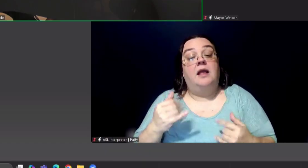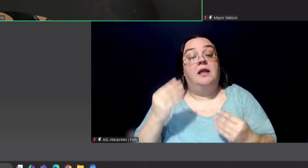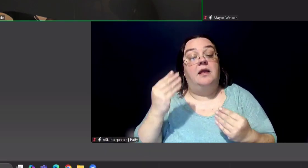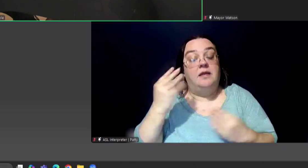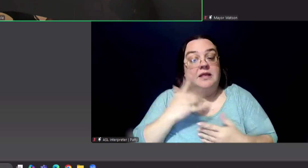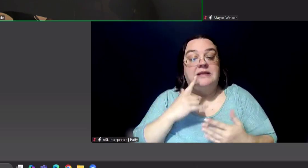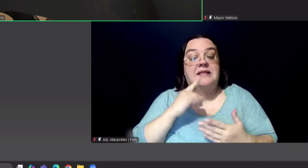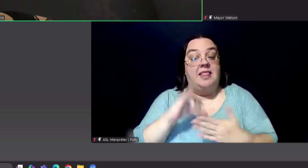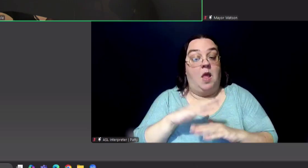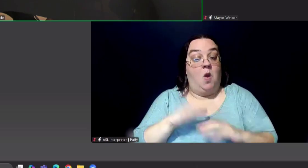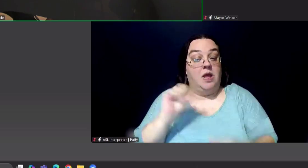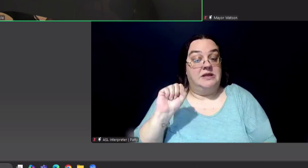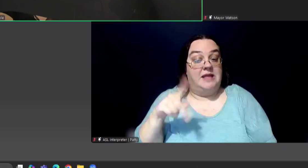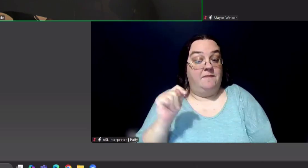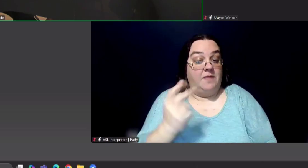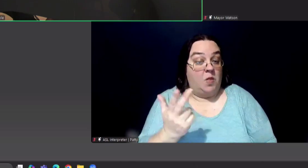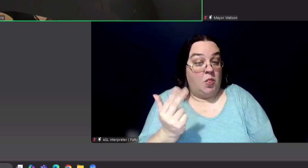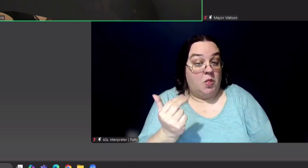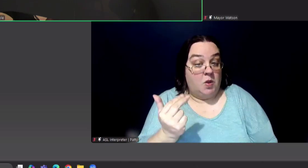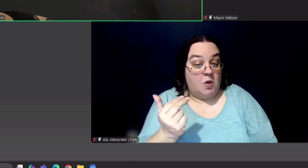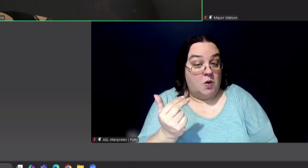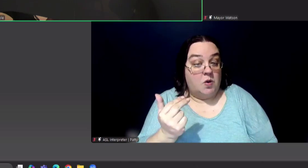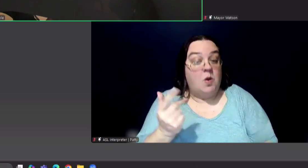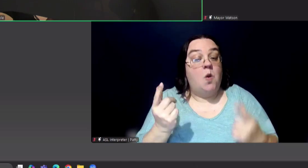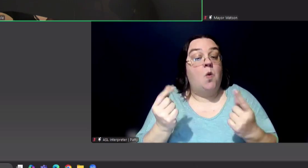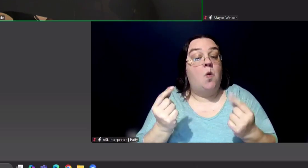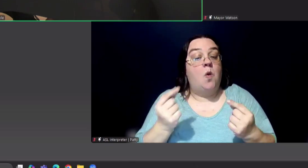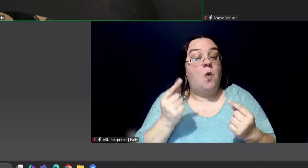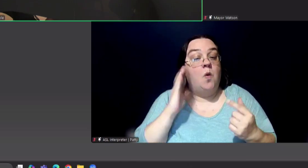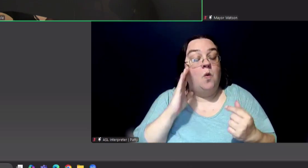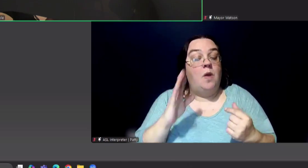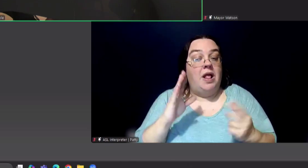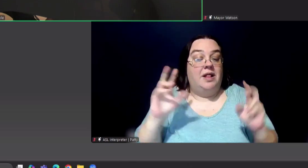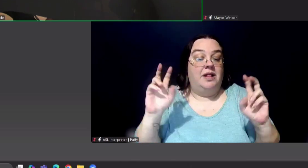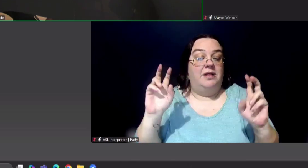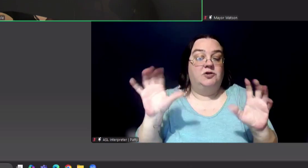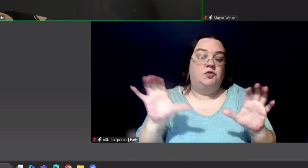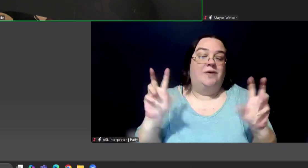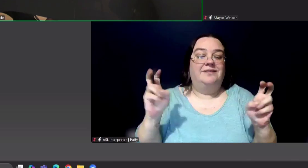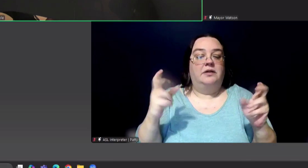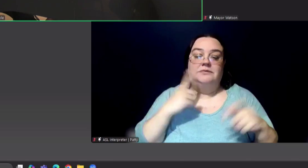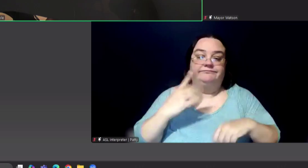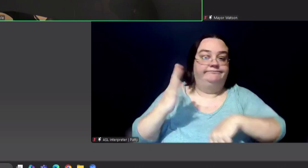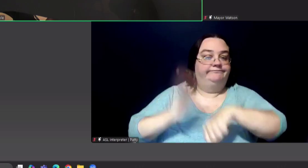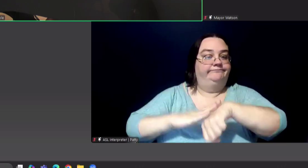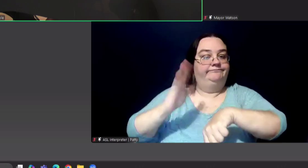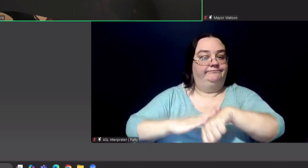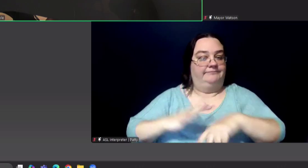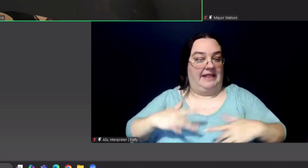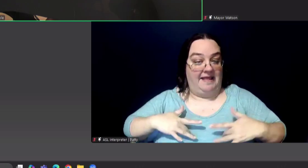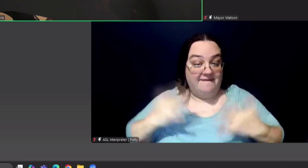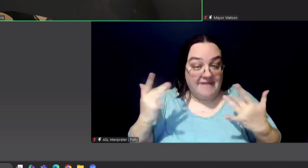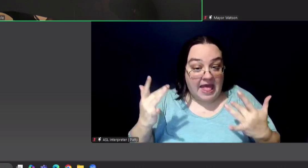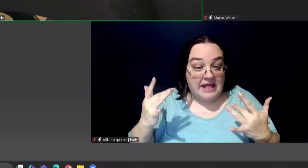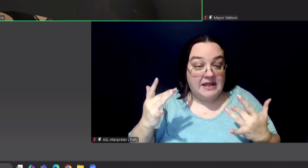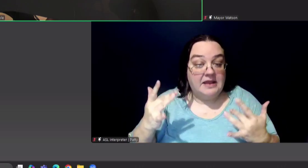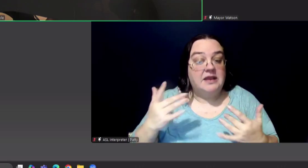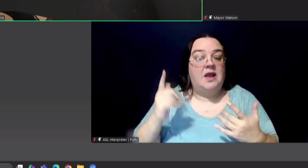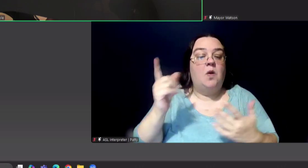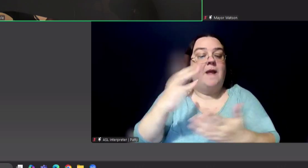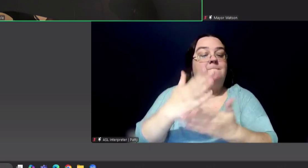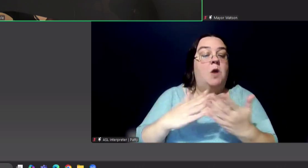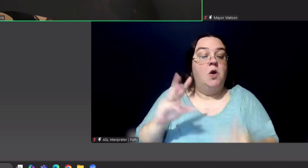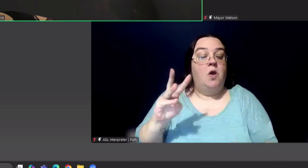the 13th, they will be doing a sounding the alarm event in parts of Ward 2 and